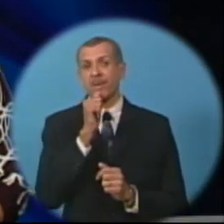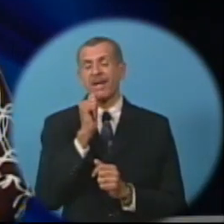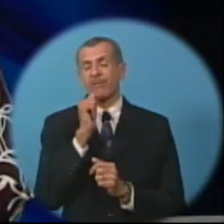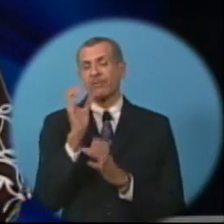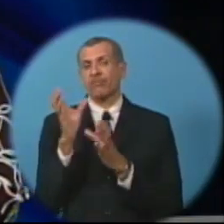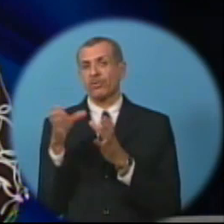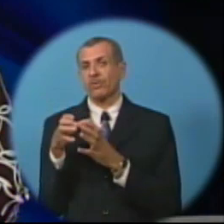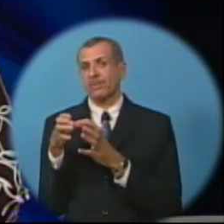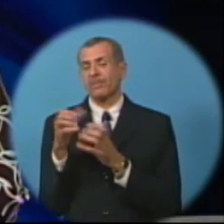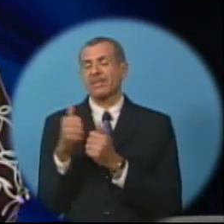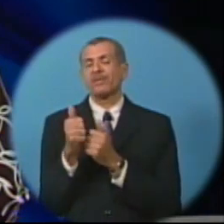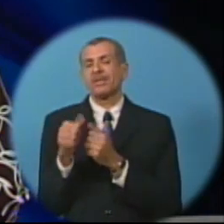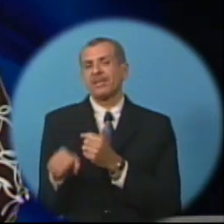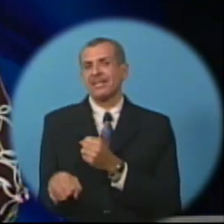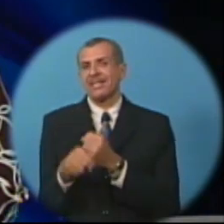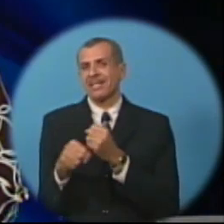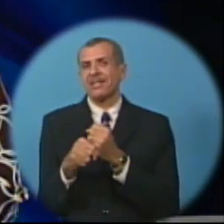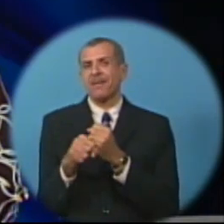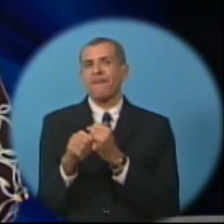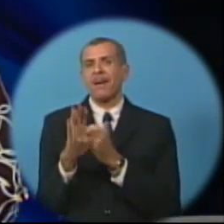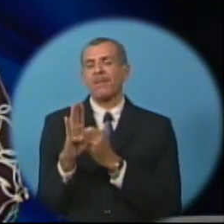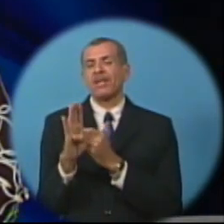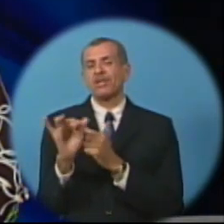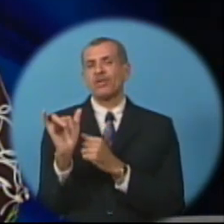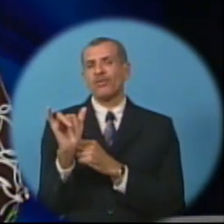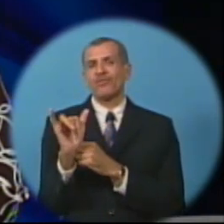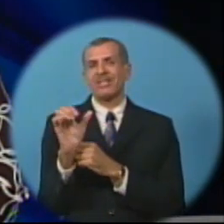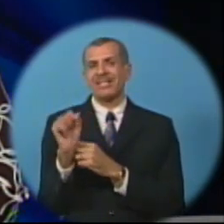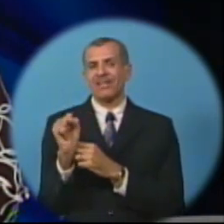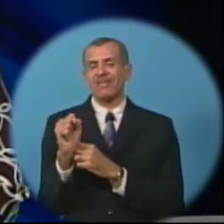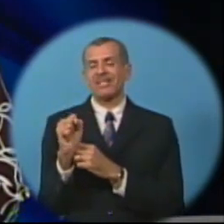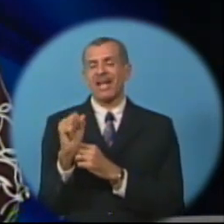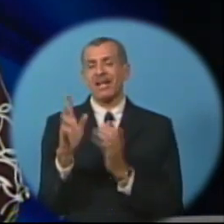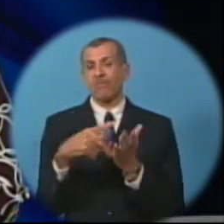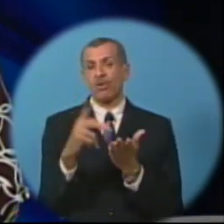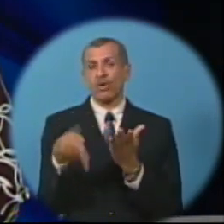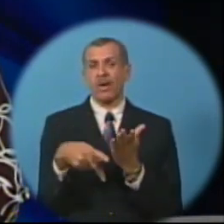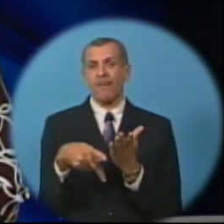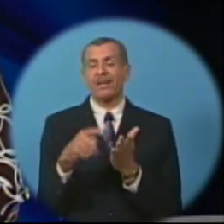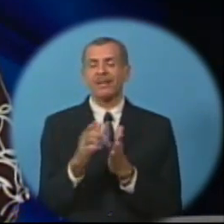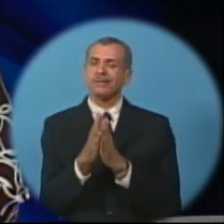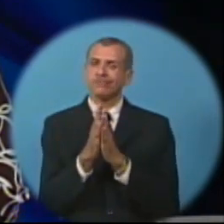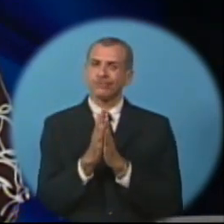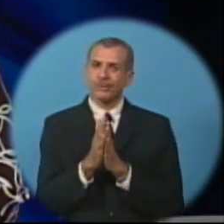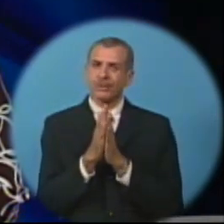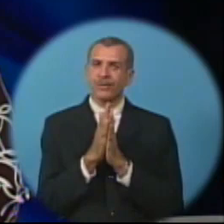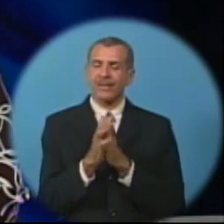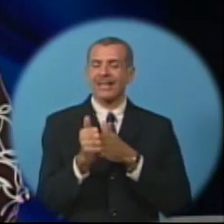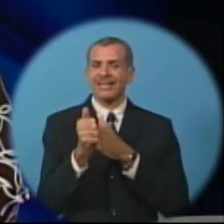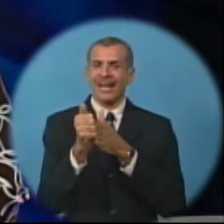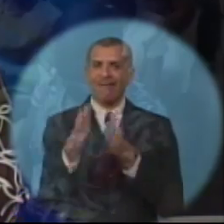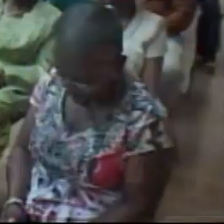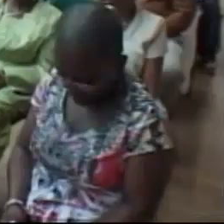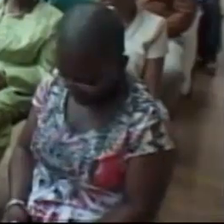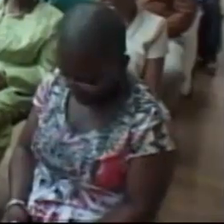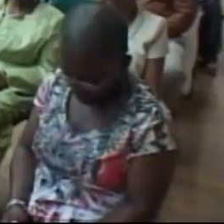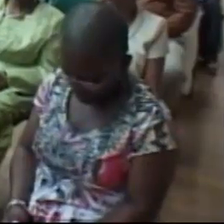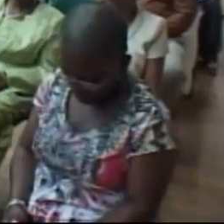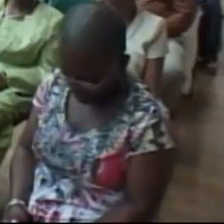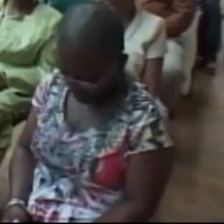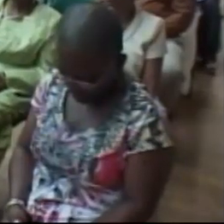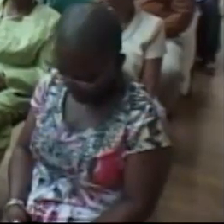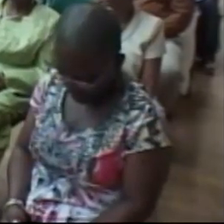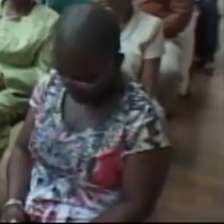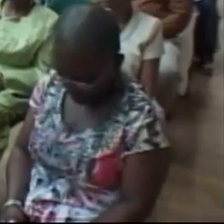agencies should assist the Barbados Youth Service and its job attachment program. This plea was made by the director of the youth service, Hallie Haynes,